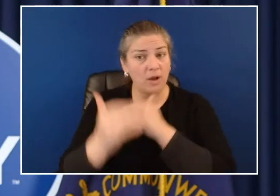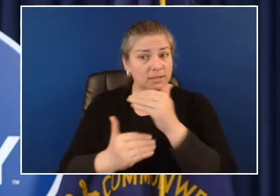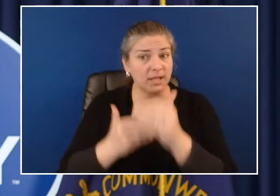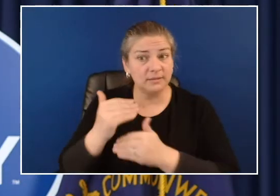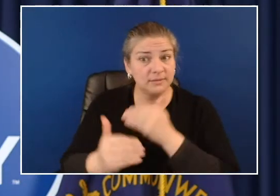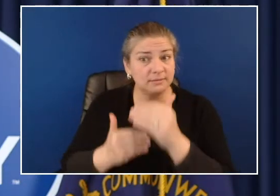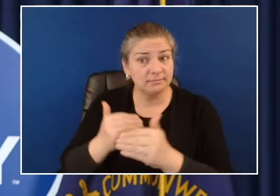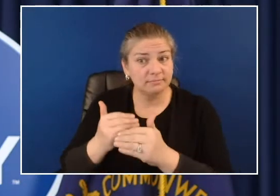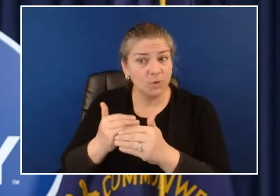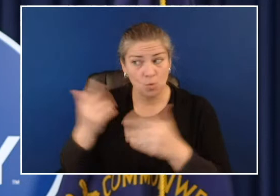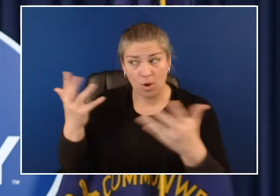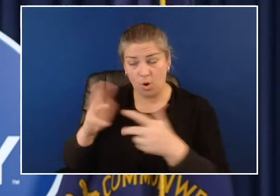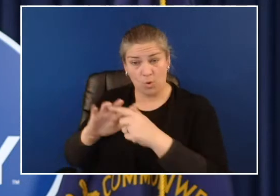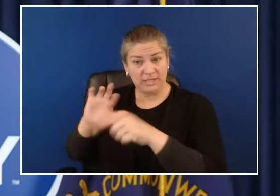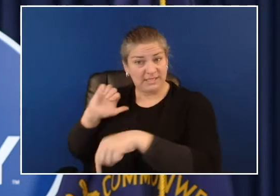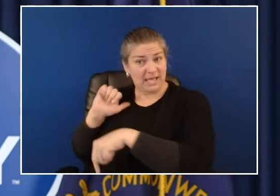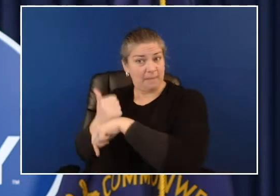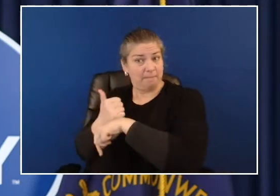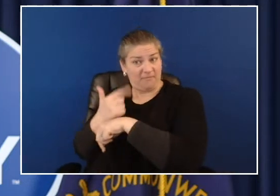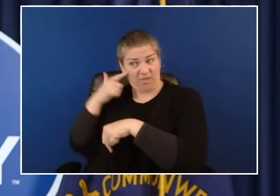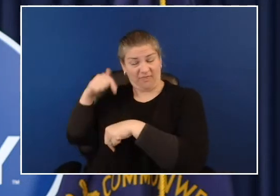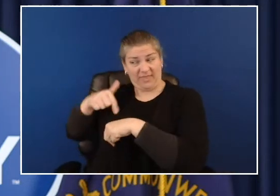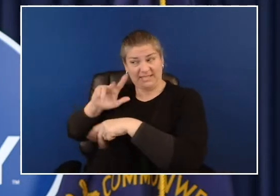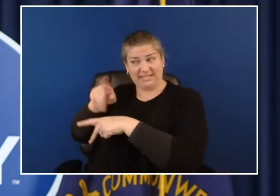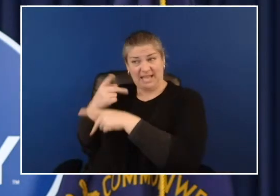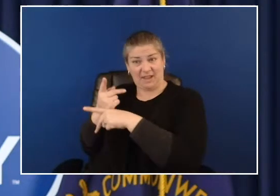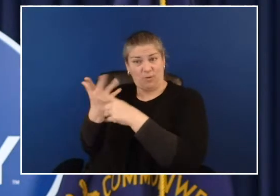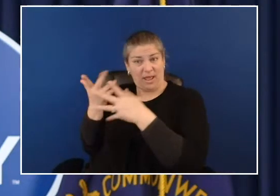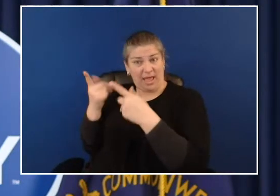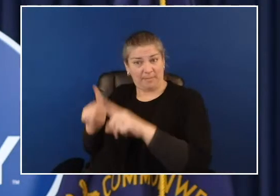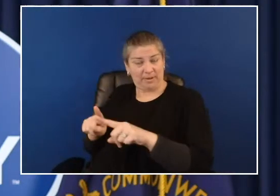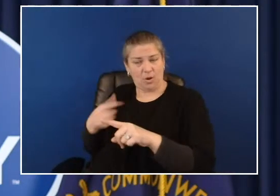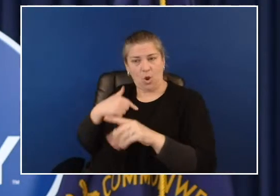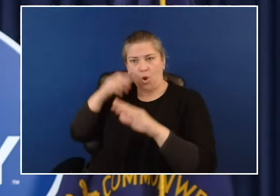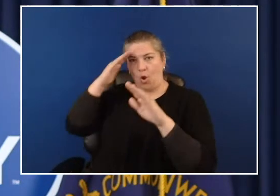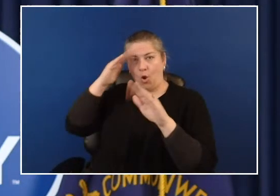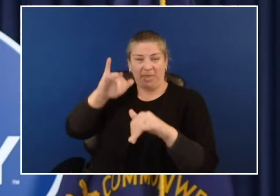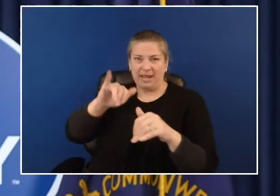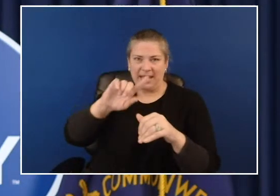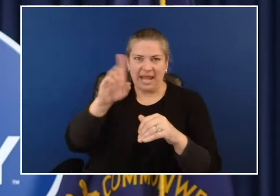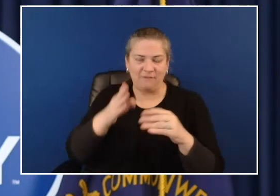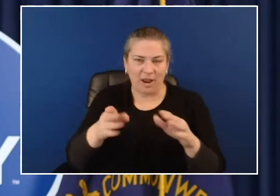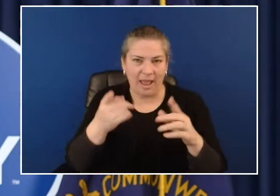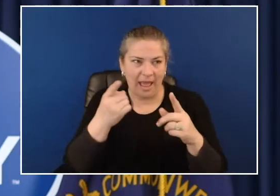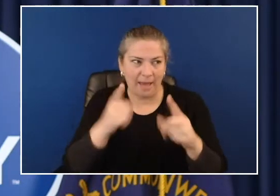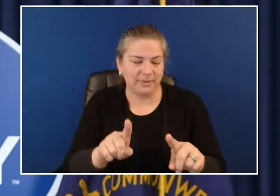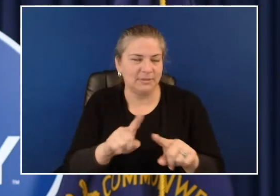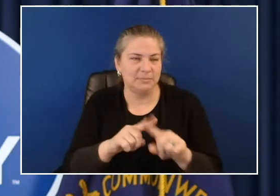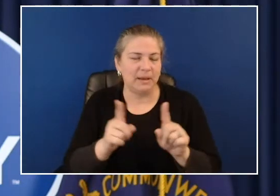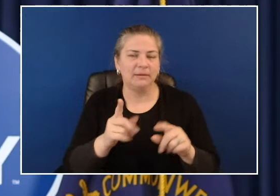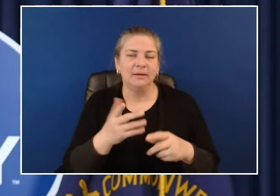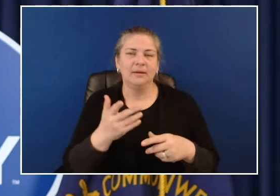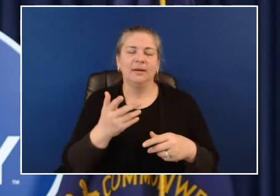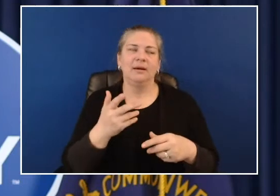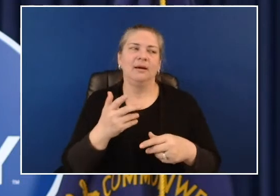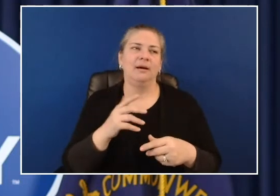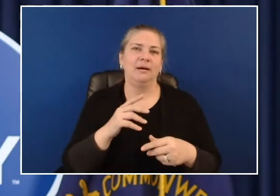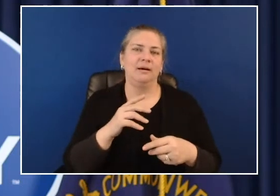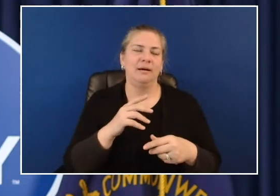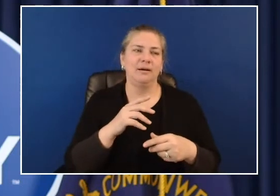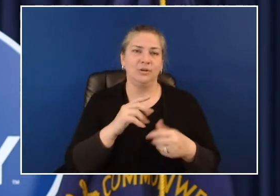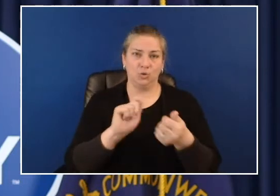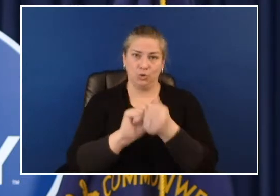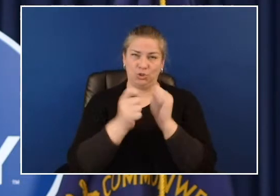up for this type of thing that we hope never occurs. And to change a process once